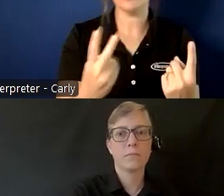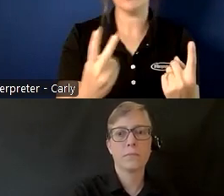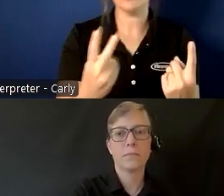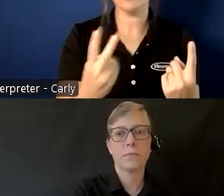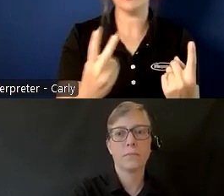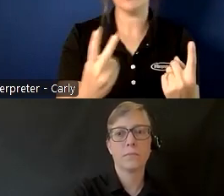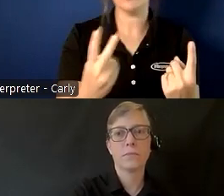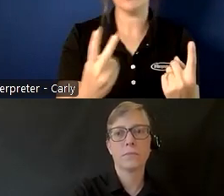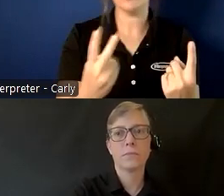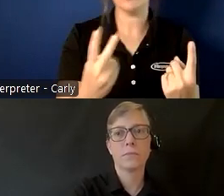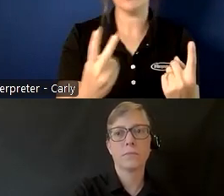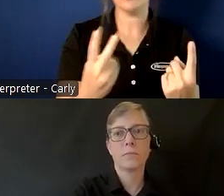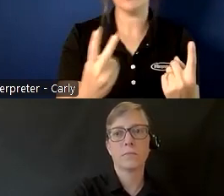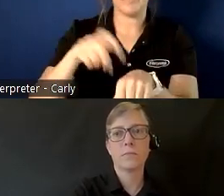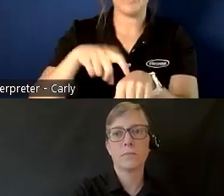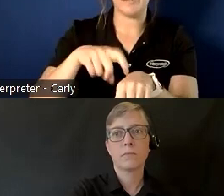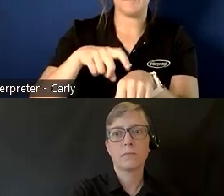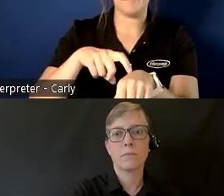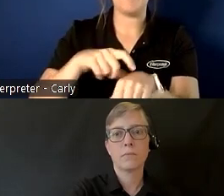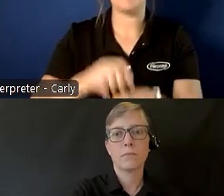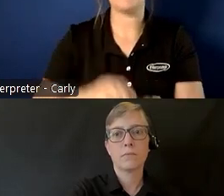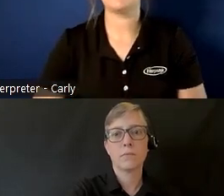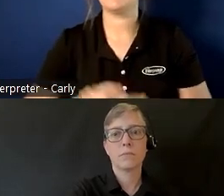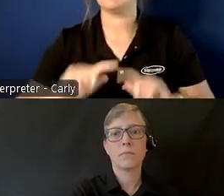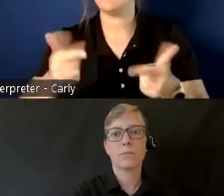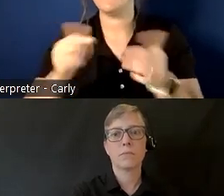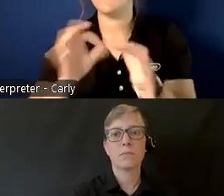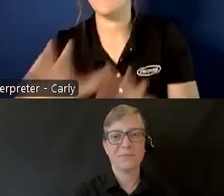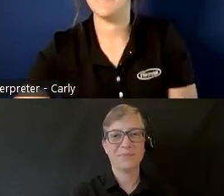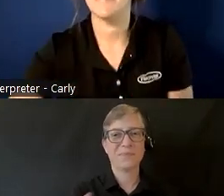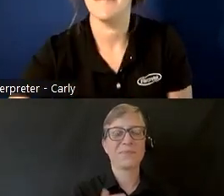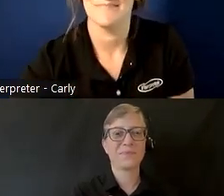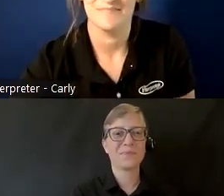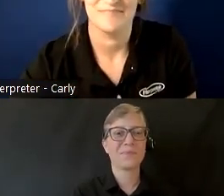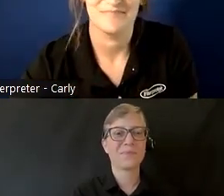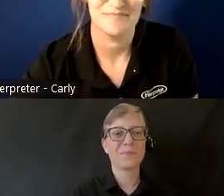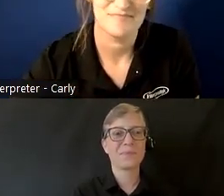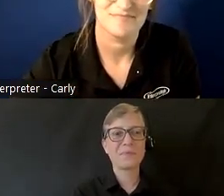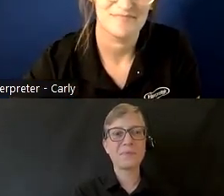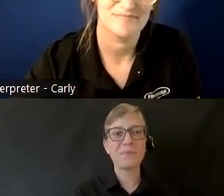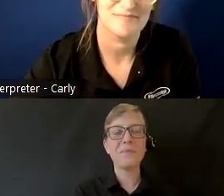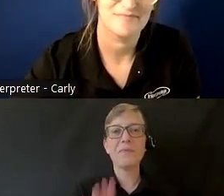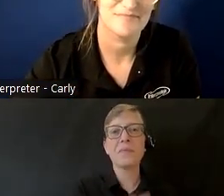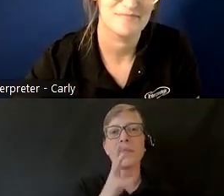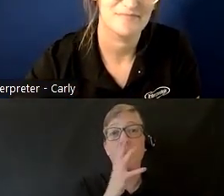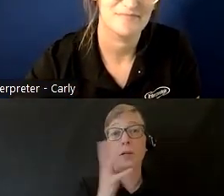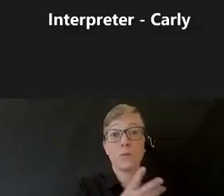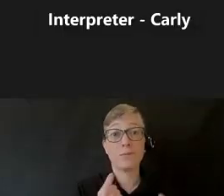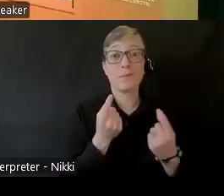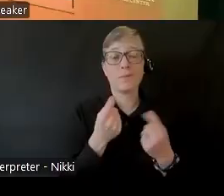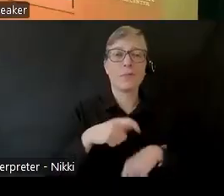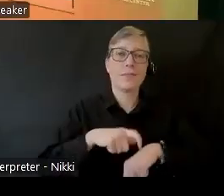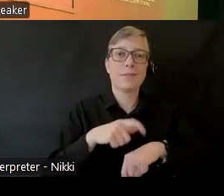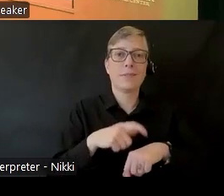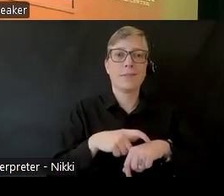time. So so this ignores the time gap. So it could have been 2 or 3